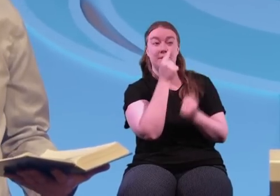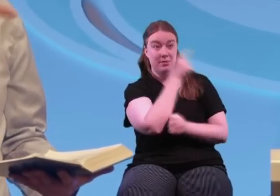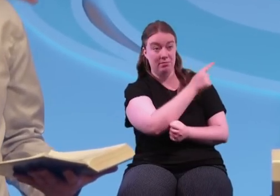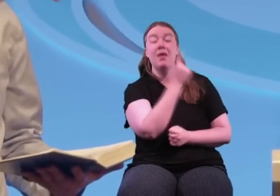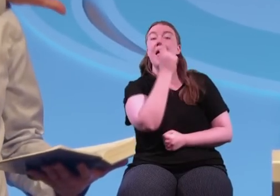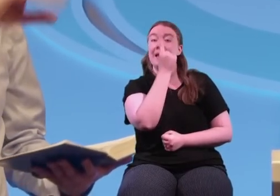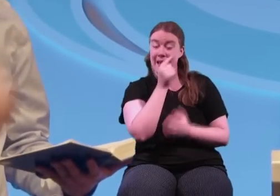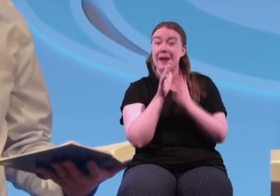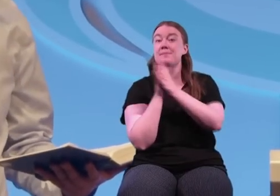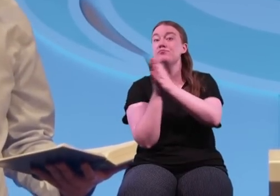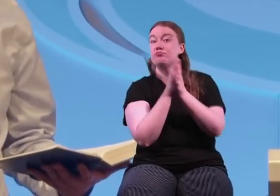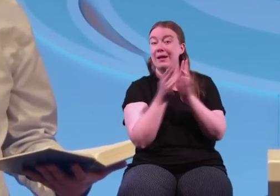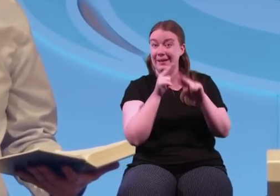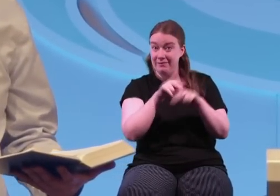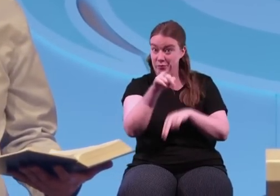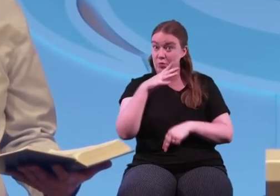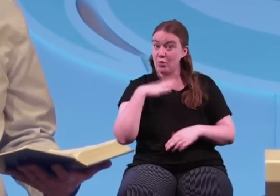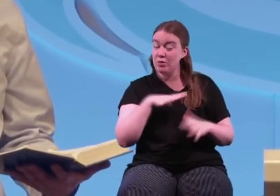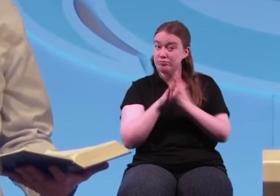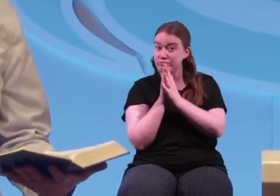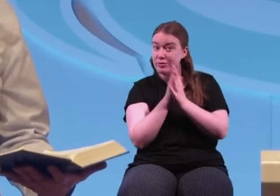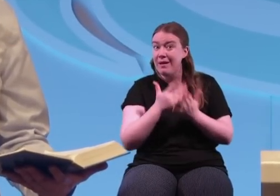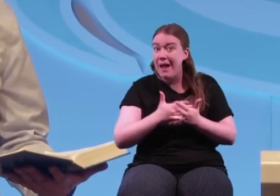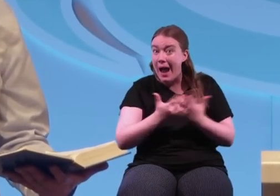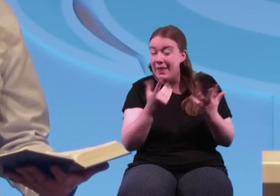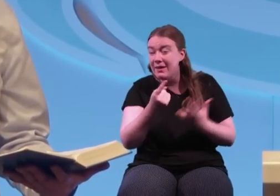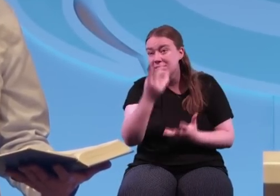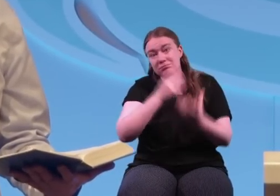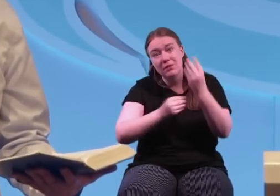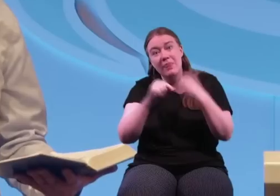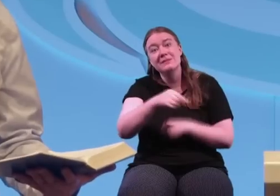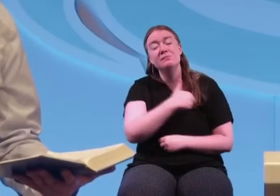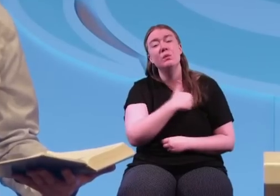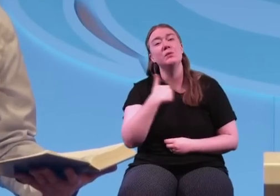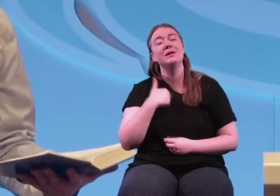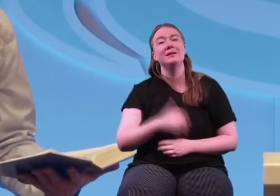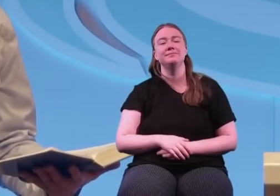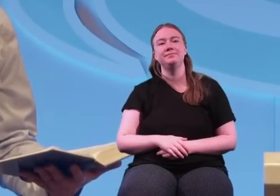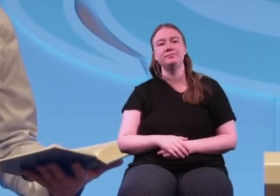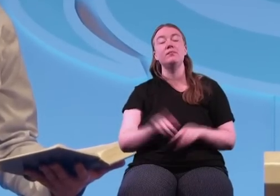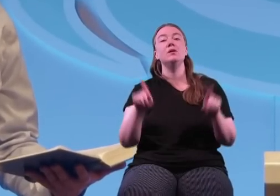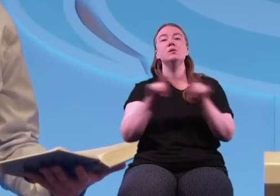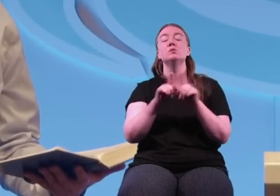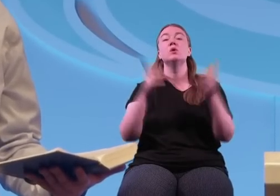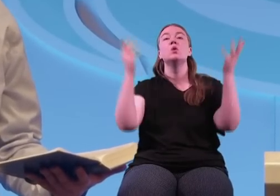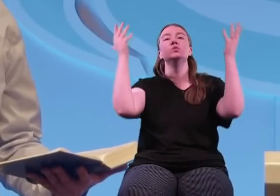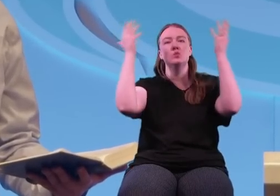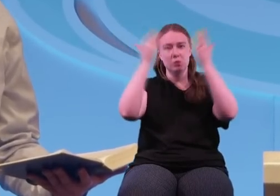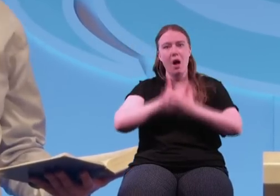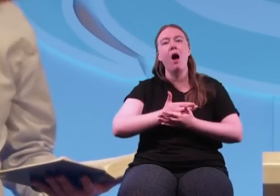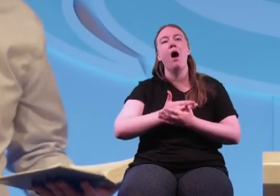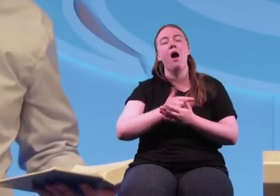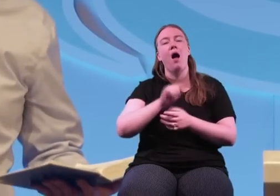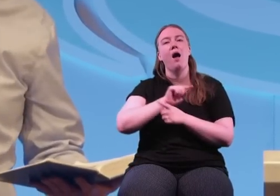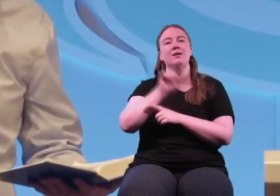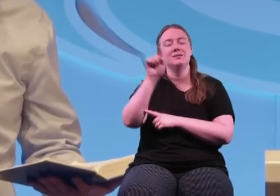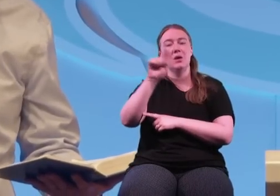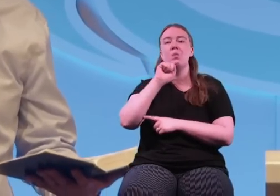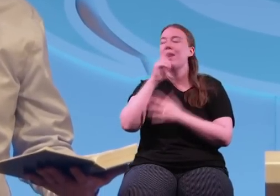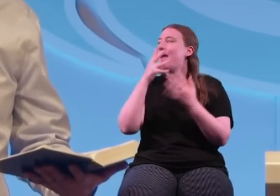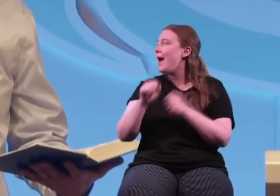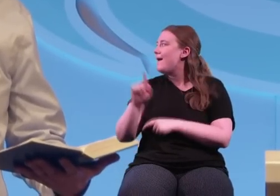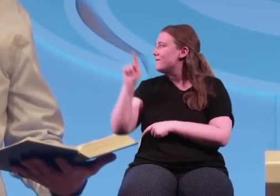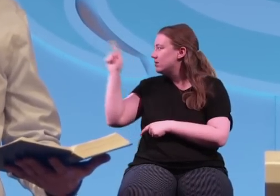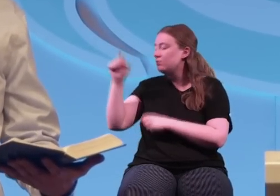wish to pray specially about something they've heard this morning. There will also be tonight special prayer space on that side and this